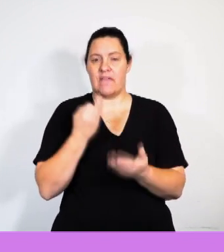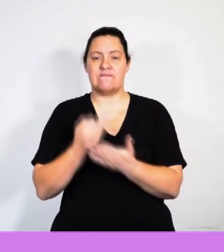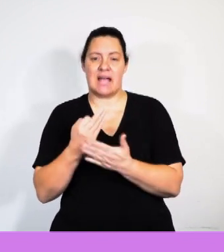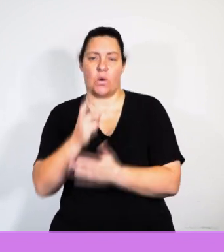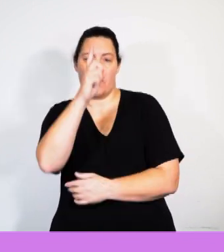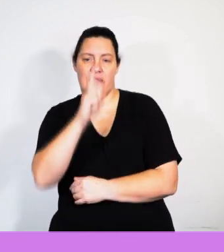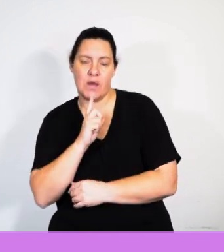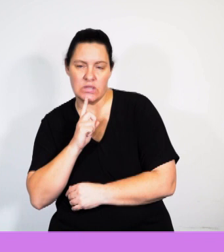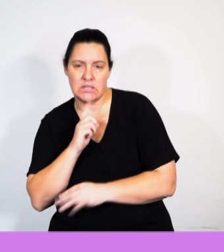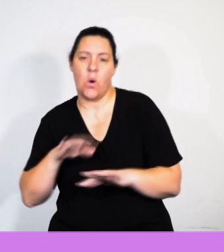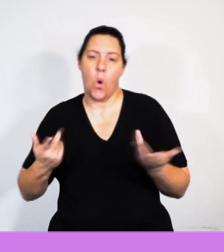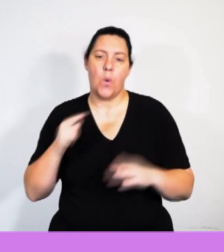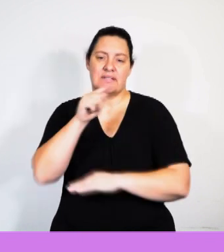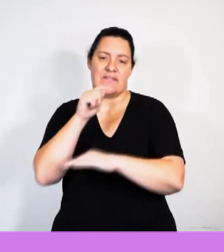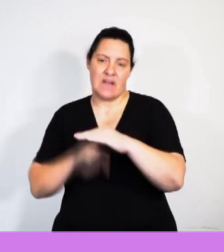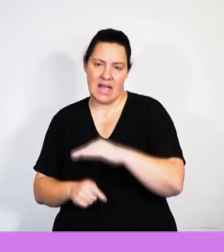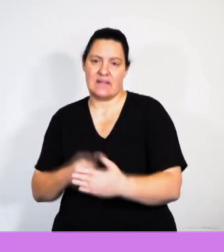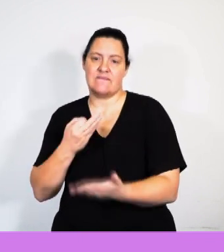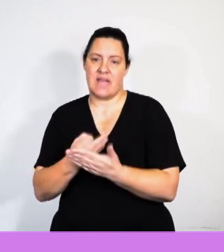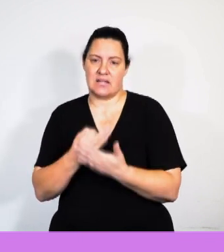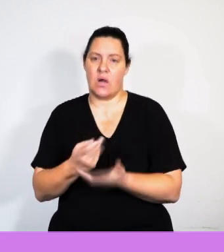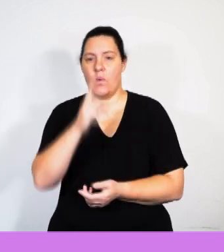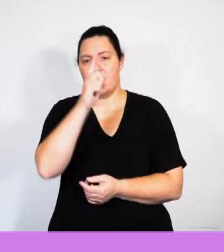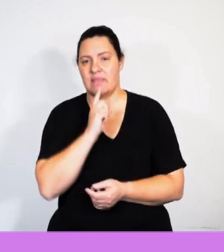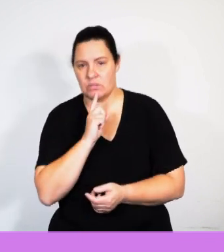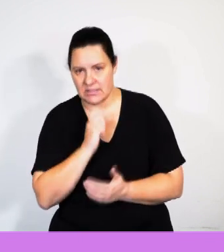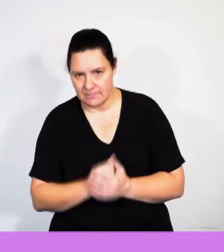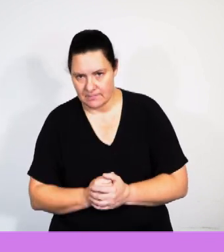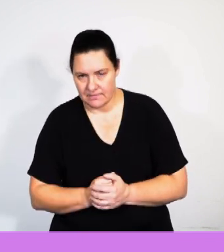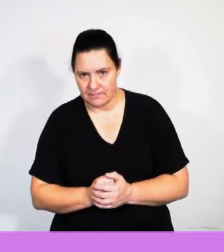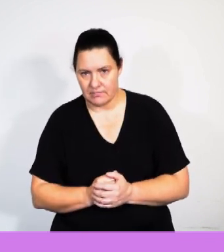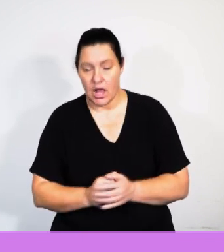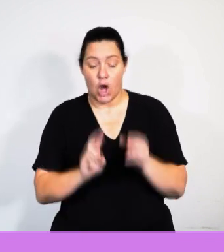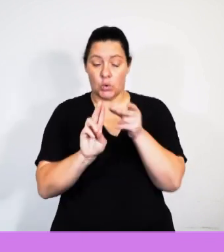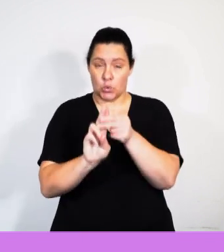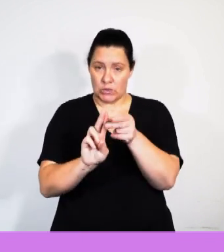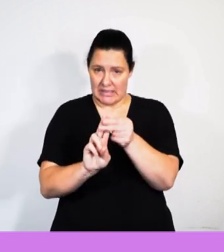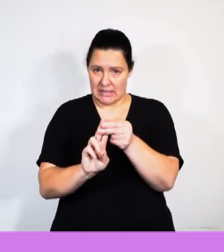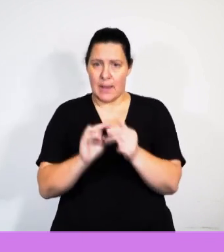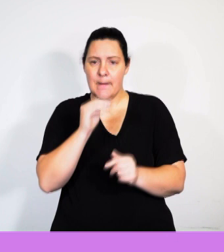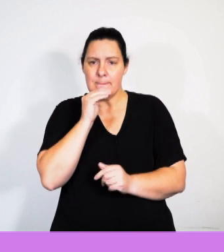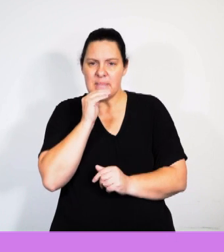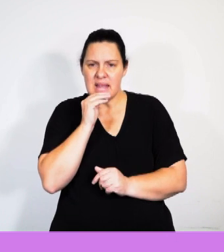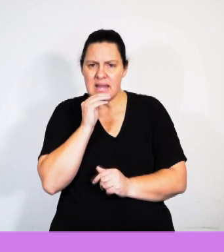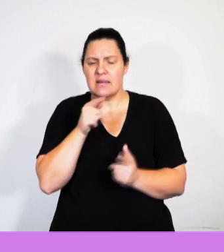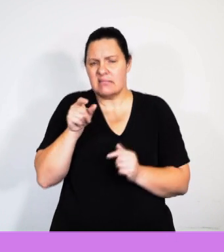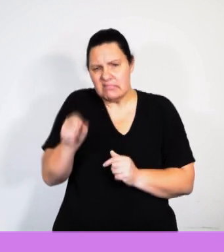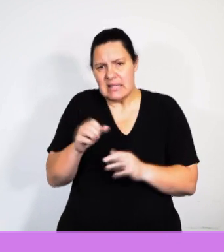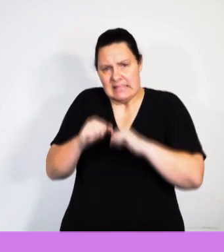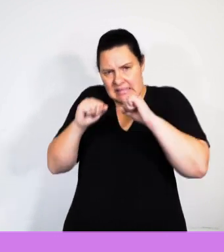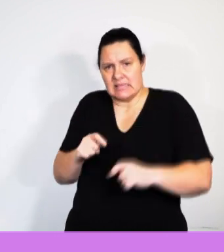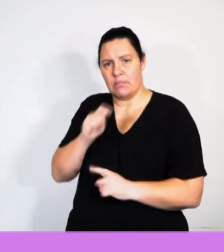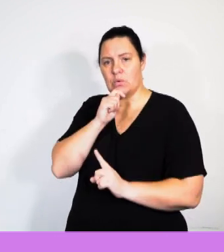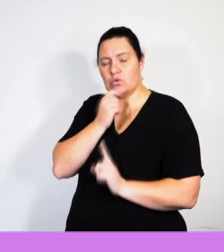a factor of 1,000 or divide with a factor of 1,000. A unit refers to a system that